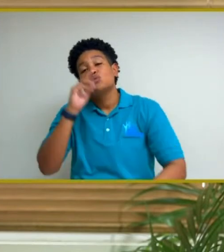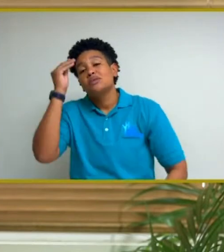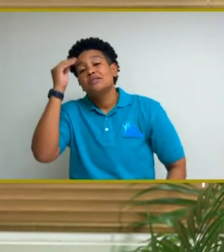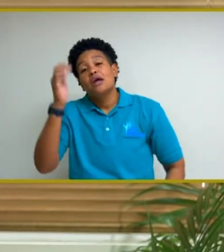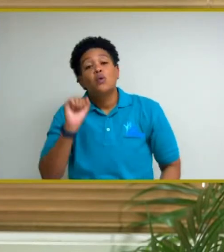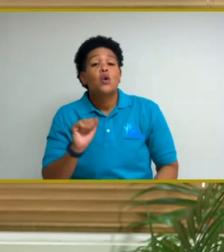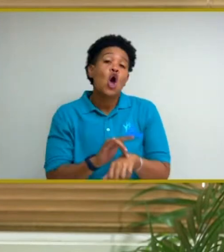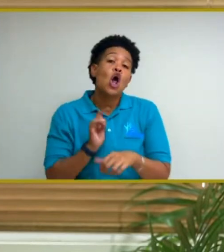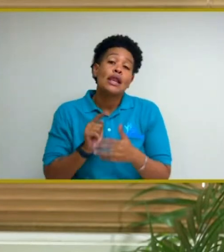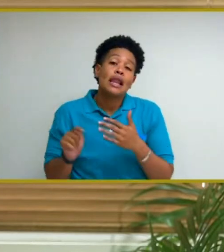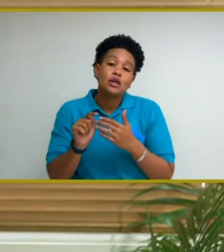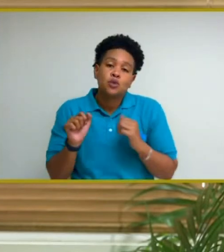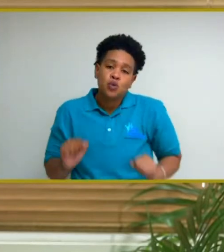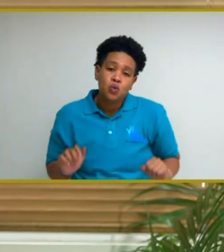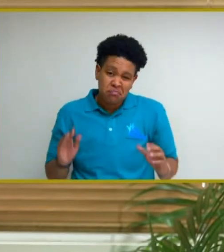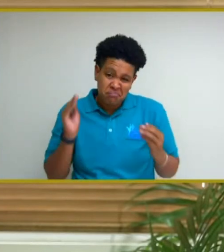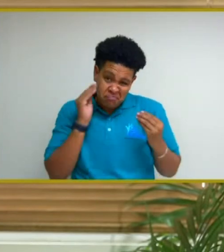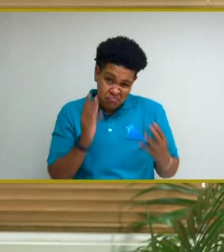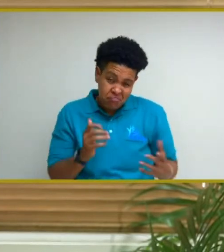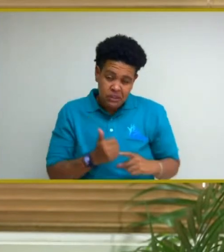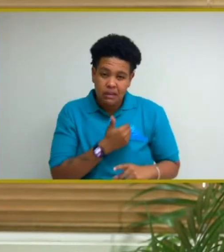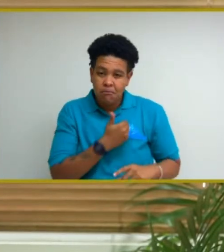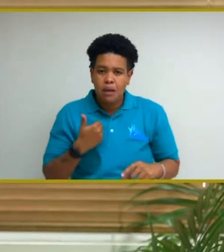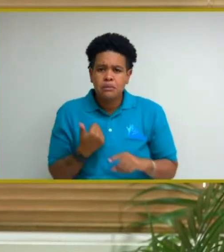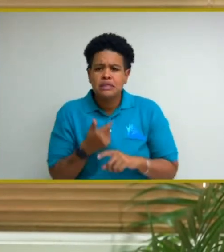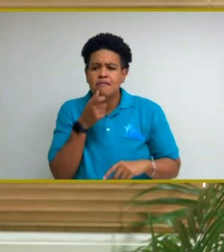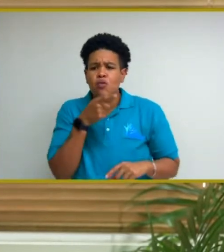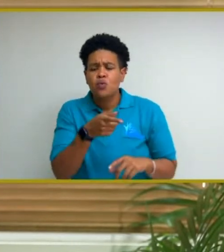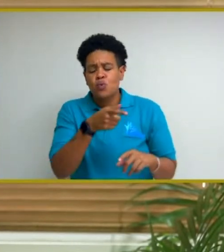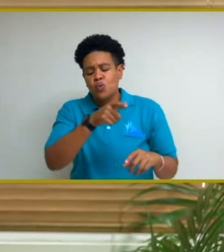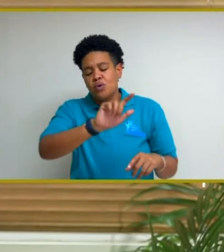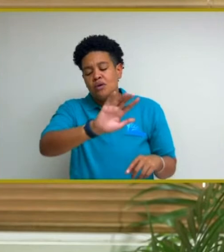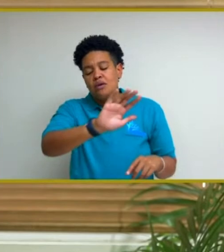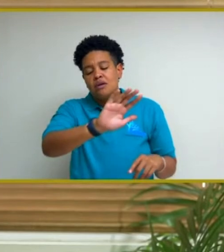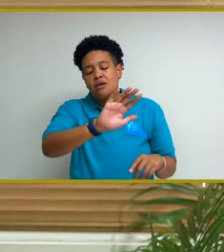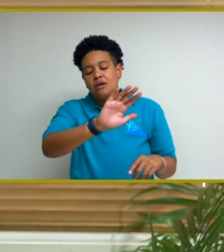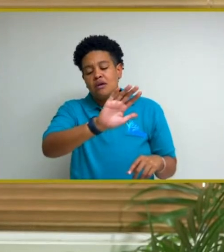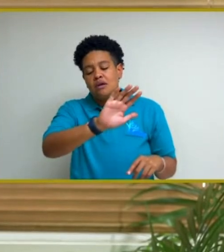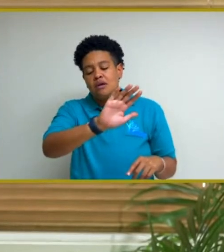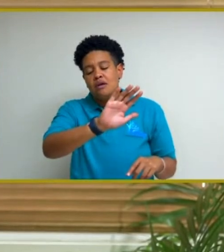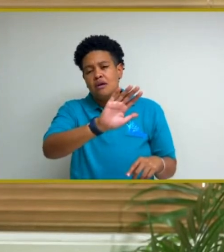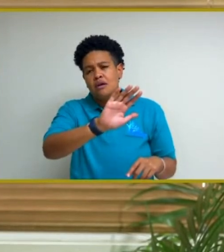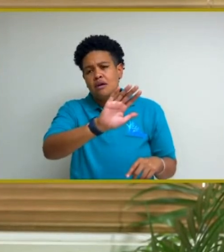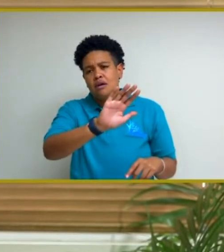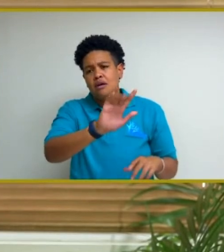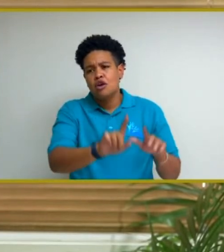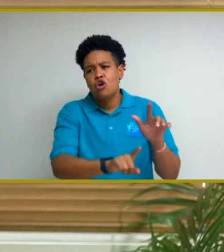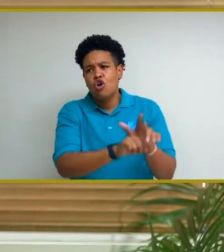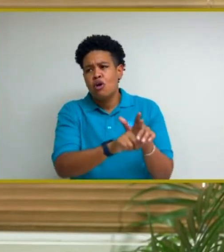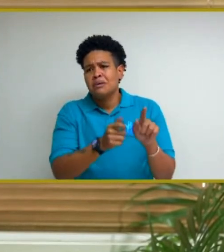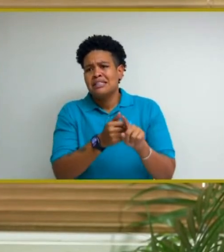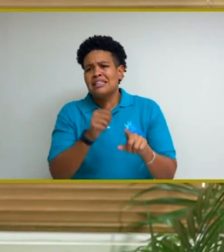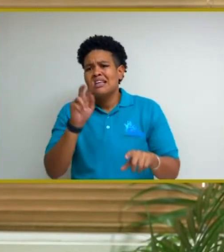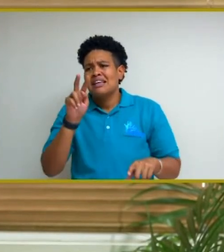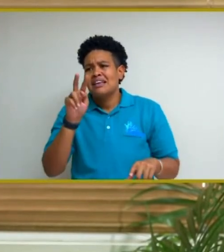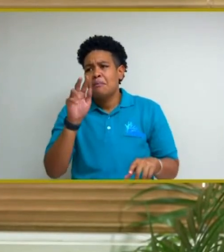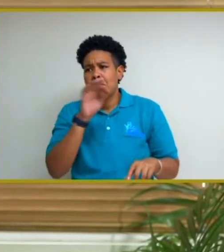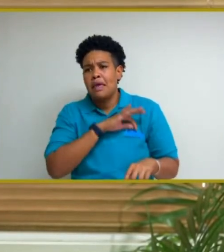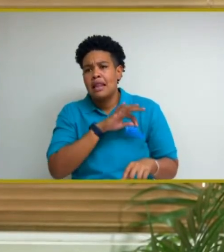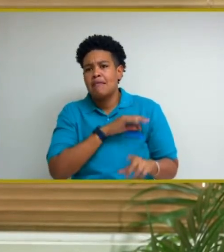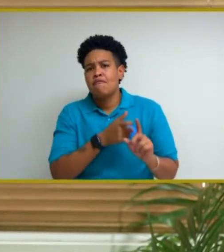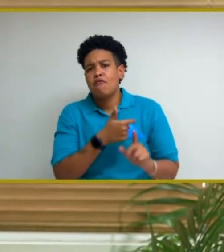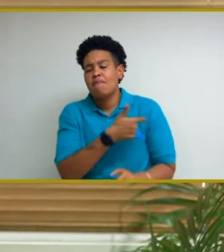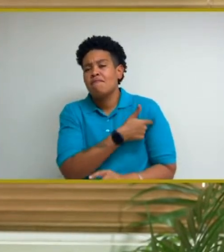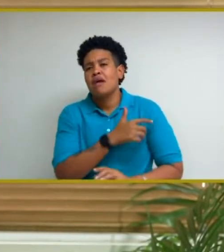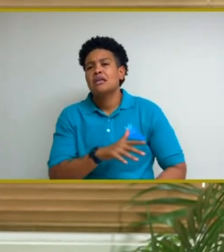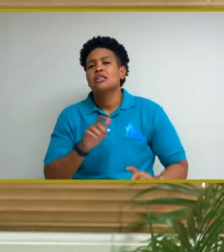next week. Members who are coming to the to benefit from the